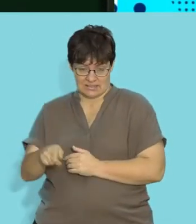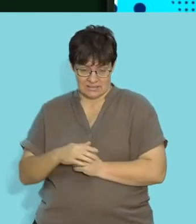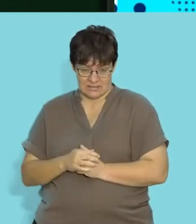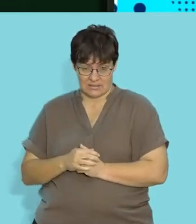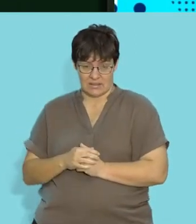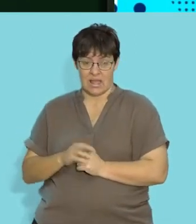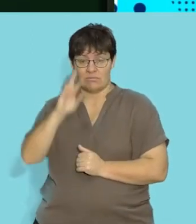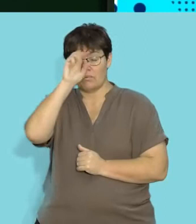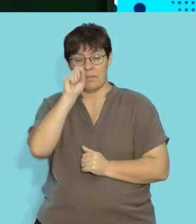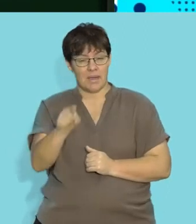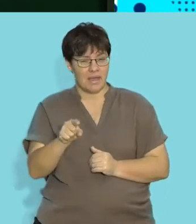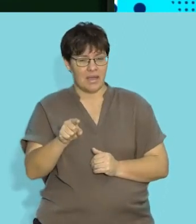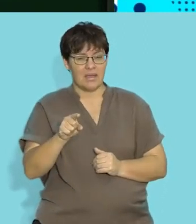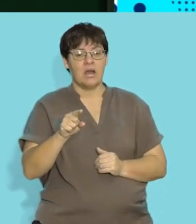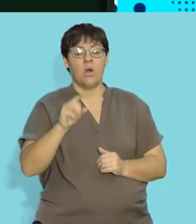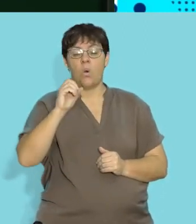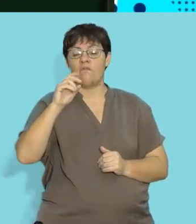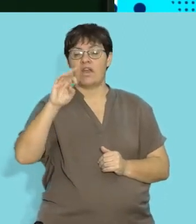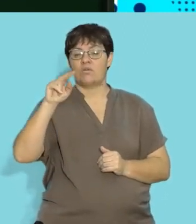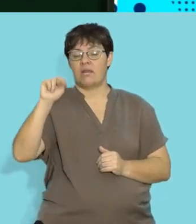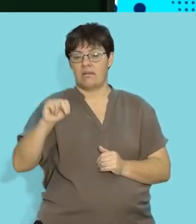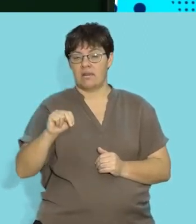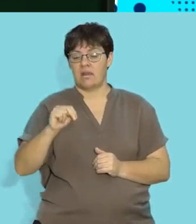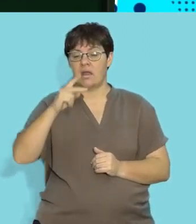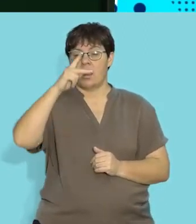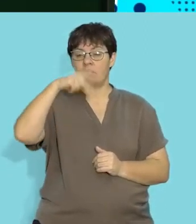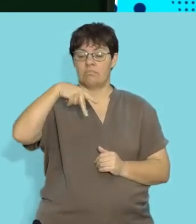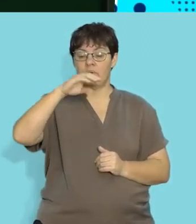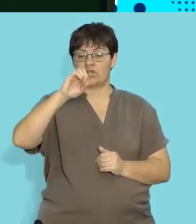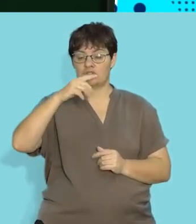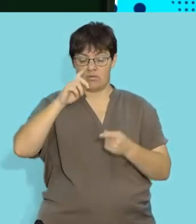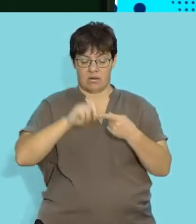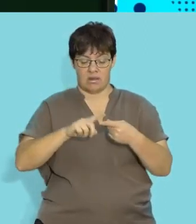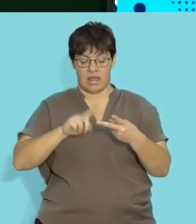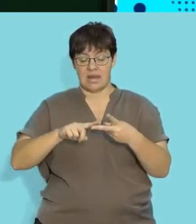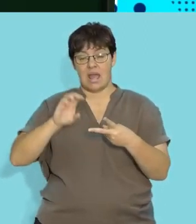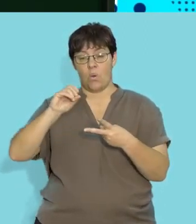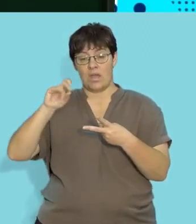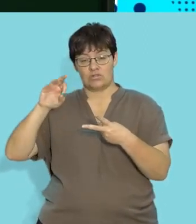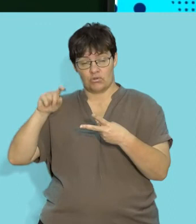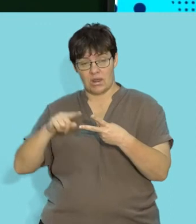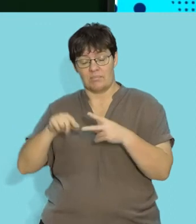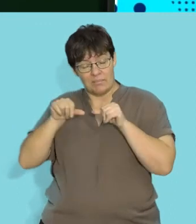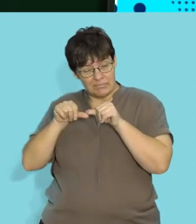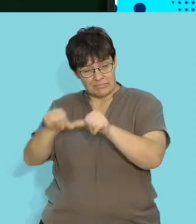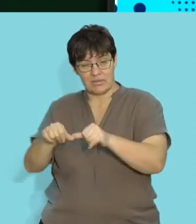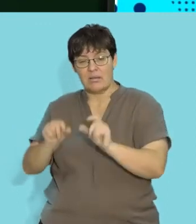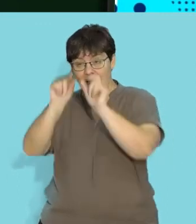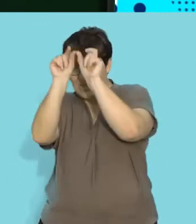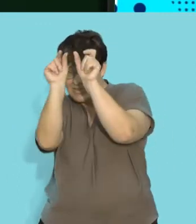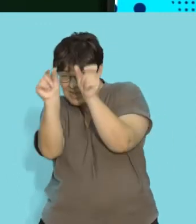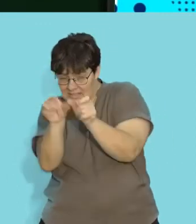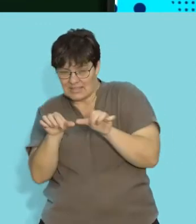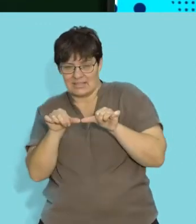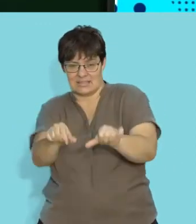gland, and we remember that the ovarian hormones progesterone and estrogen are significantly important in maintaining